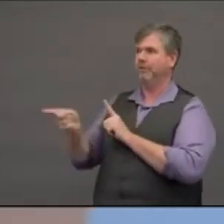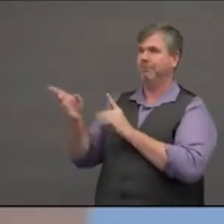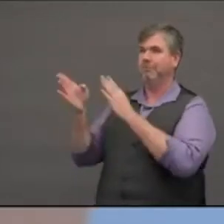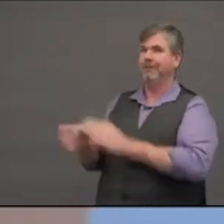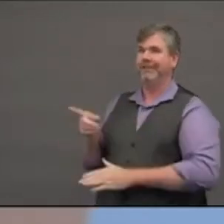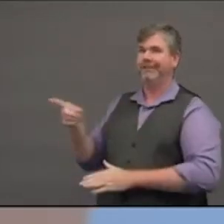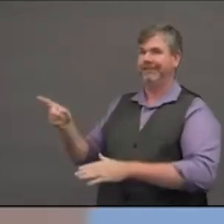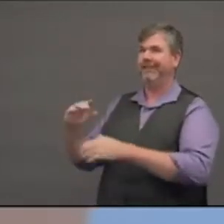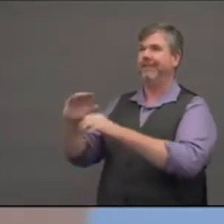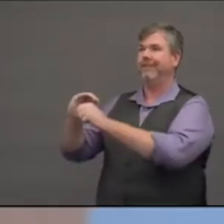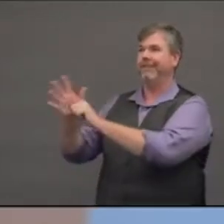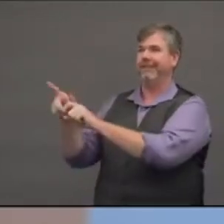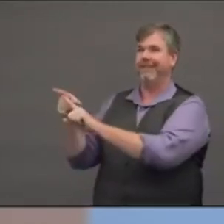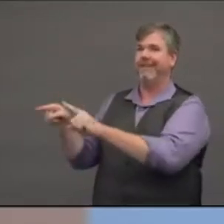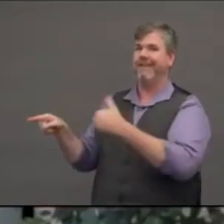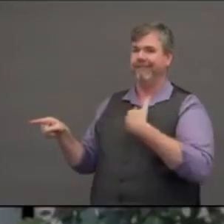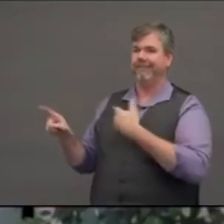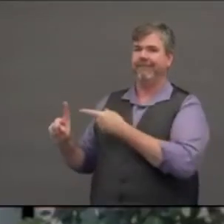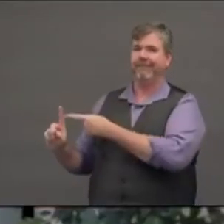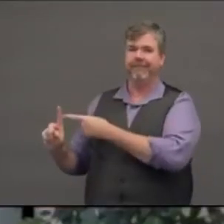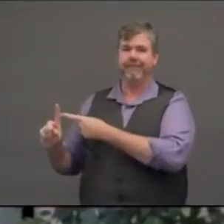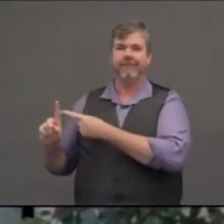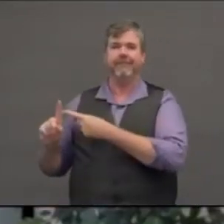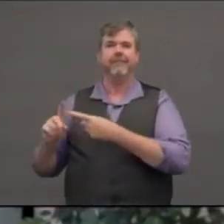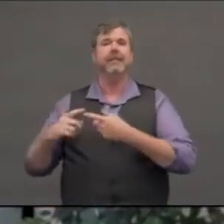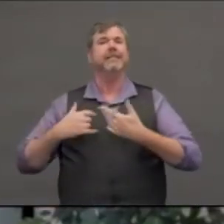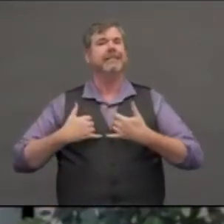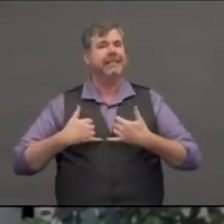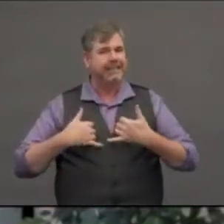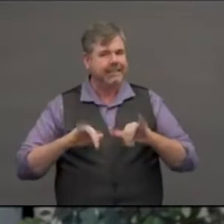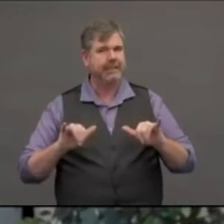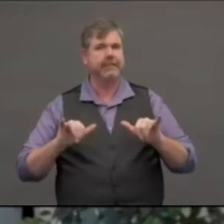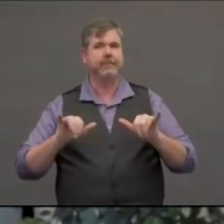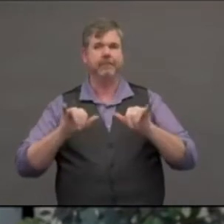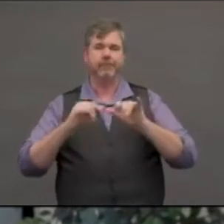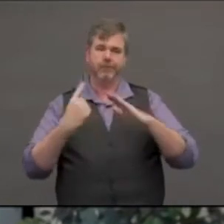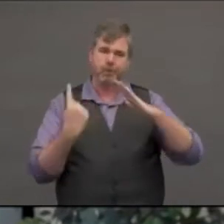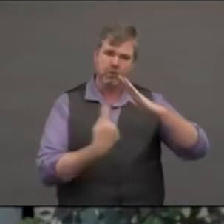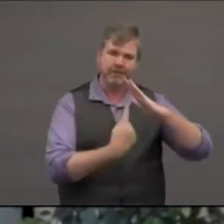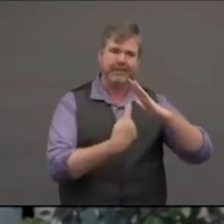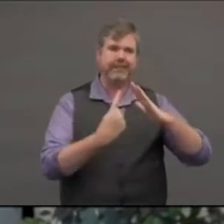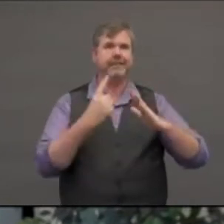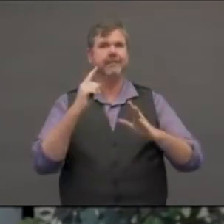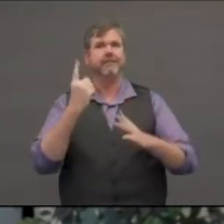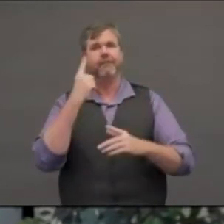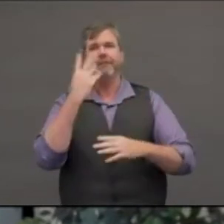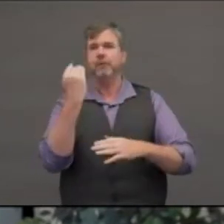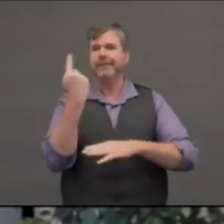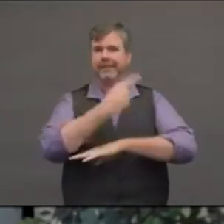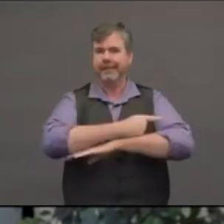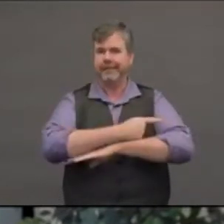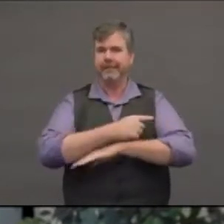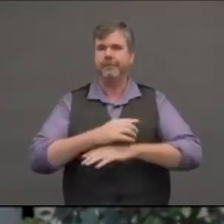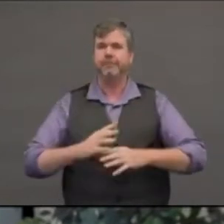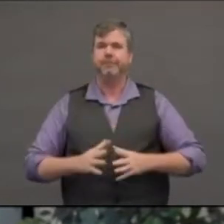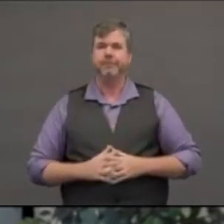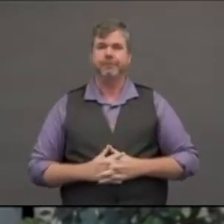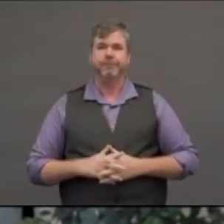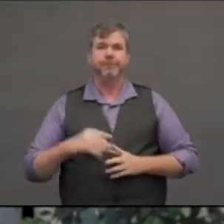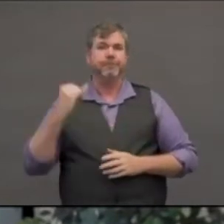test comes back negative. What should employers do if they have an employee who tested positive? A